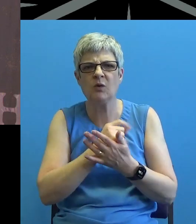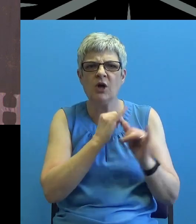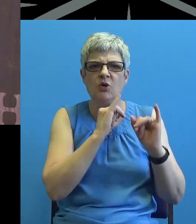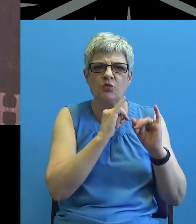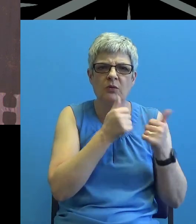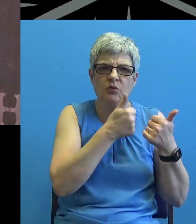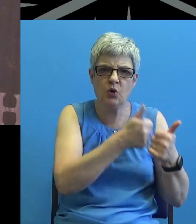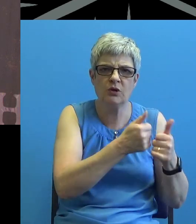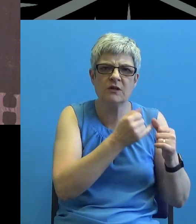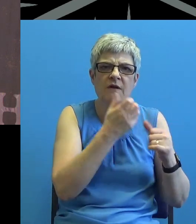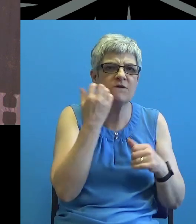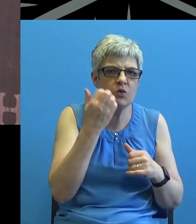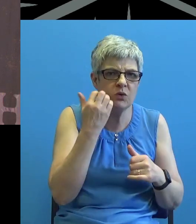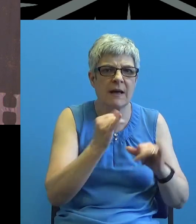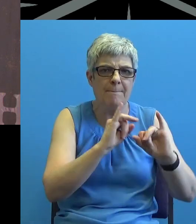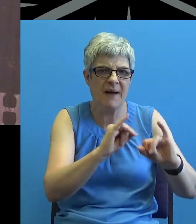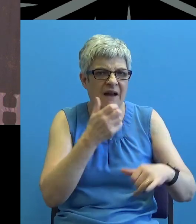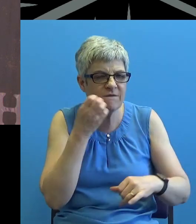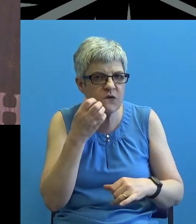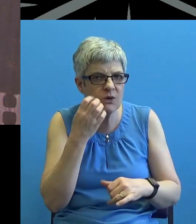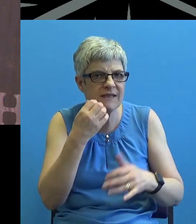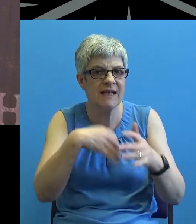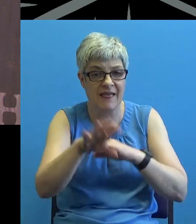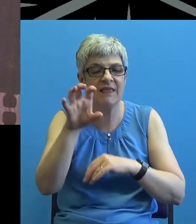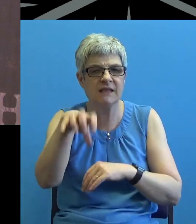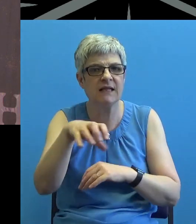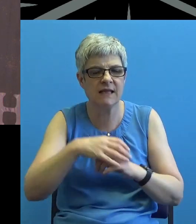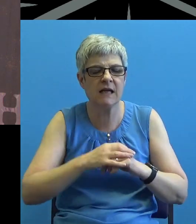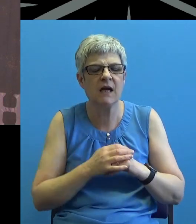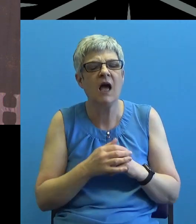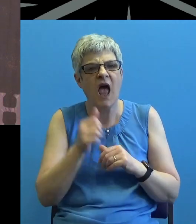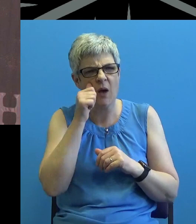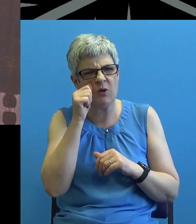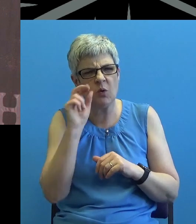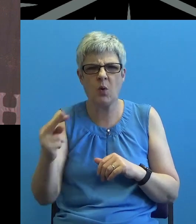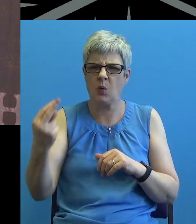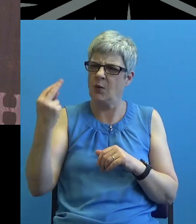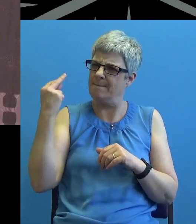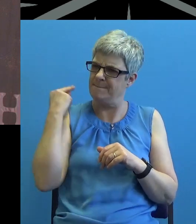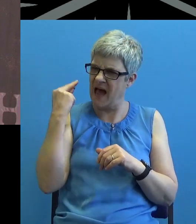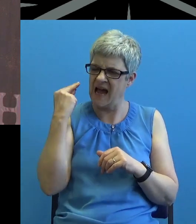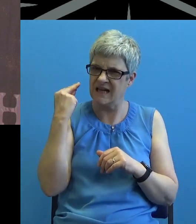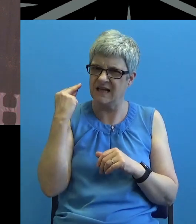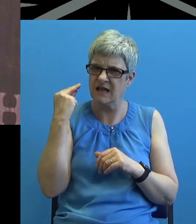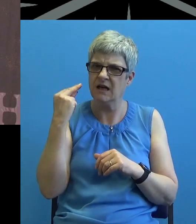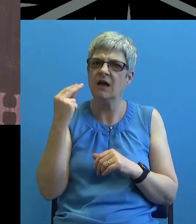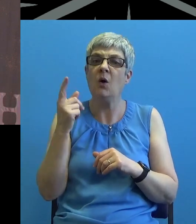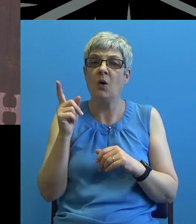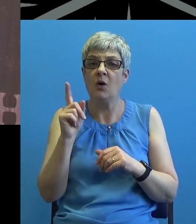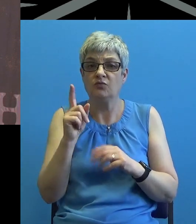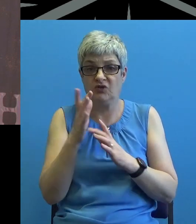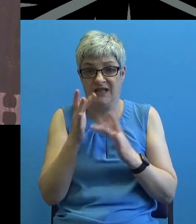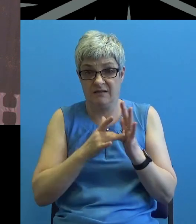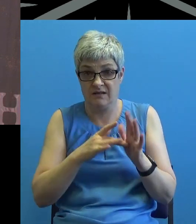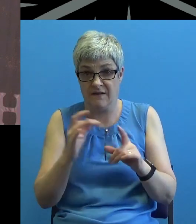bad fruit in the city. And we know, looking back now, what Jesus is going to find there.